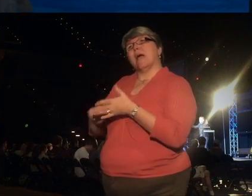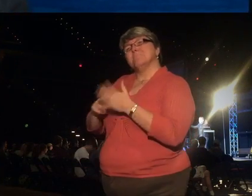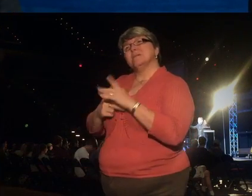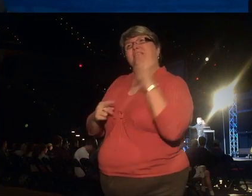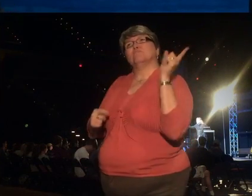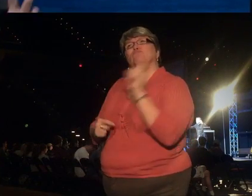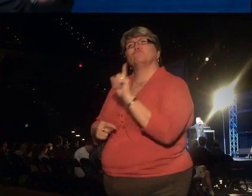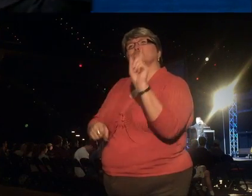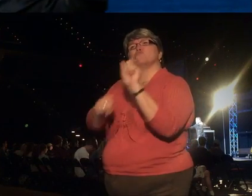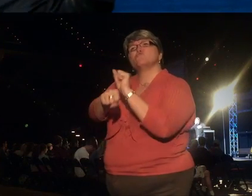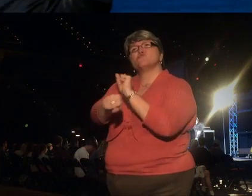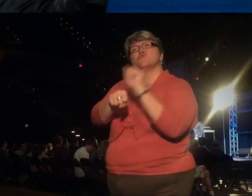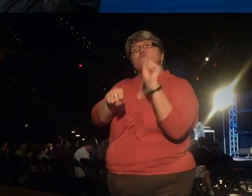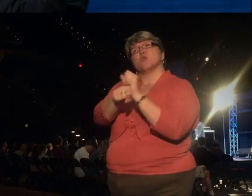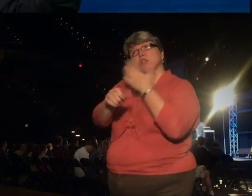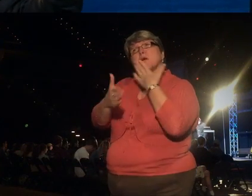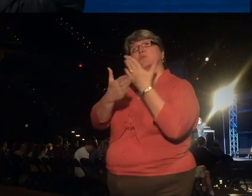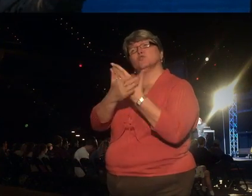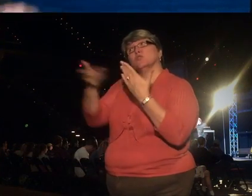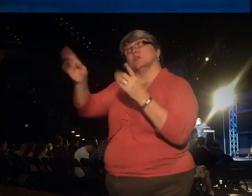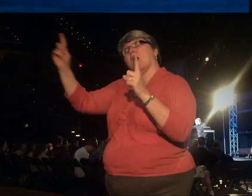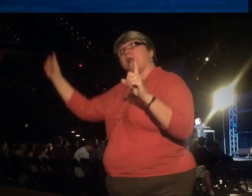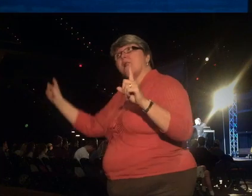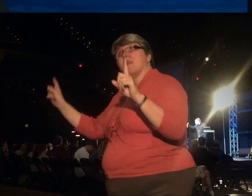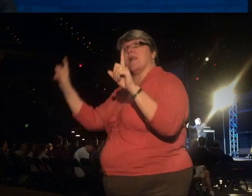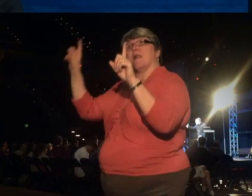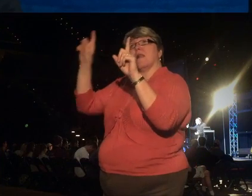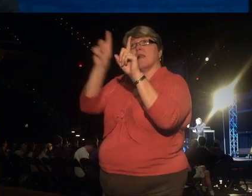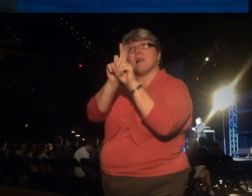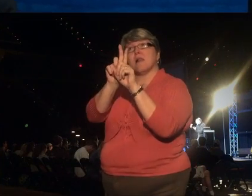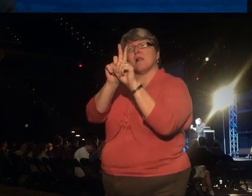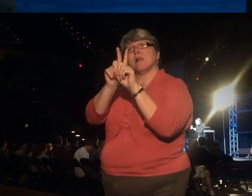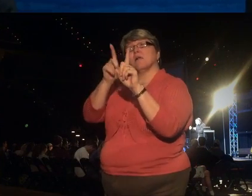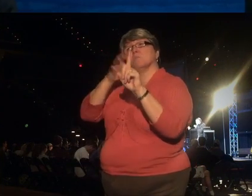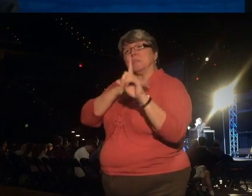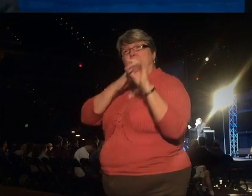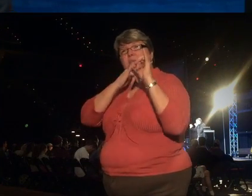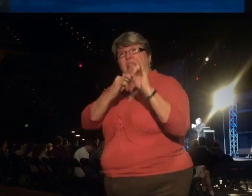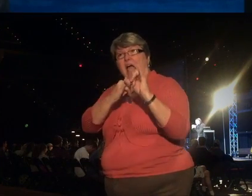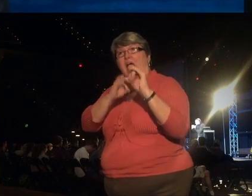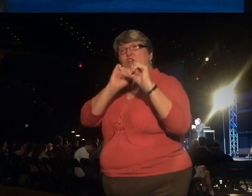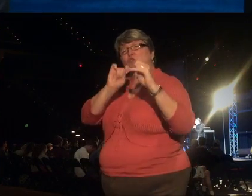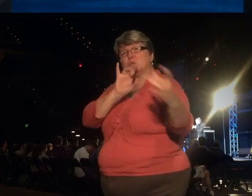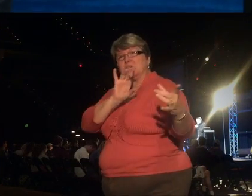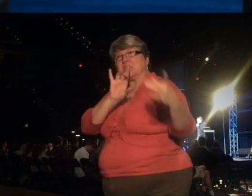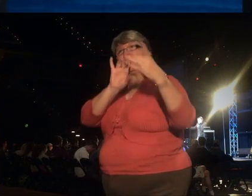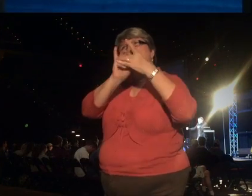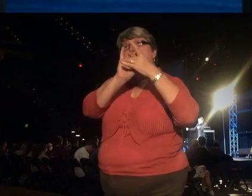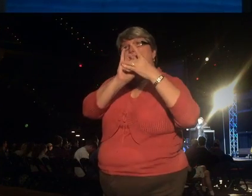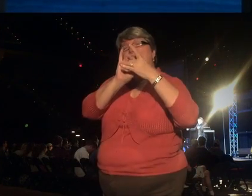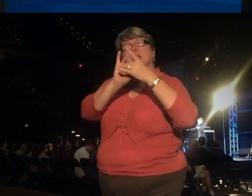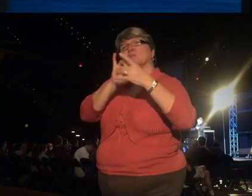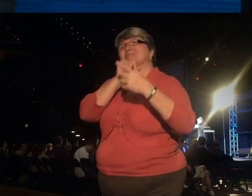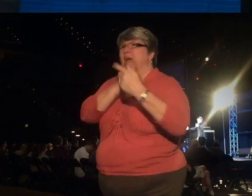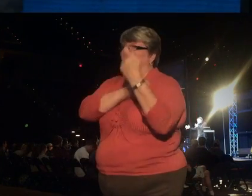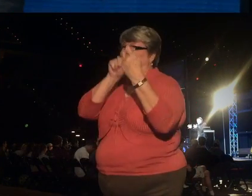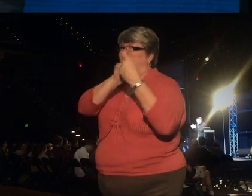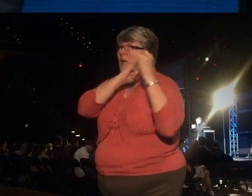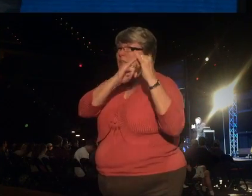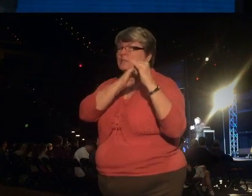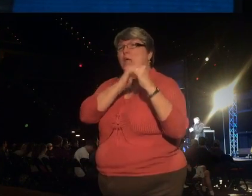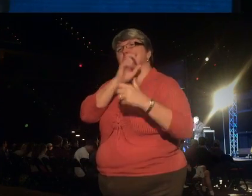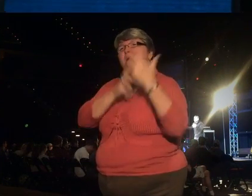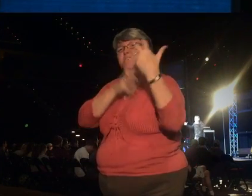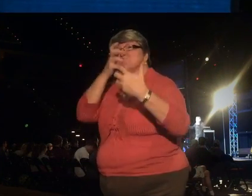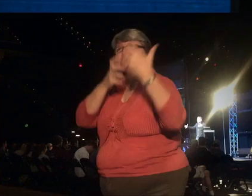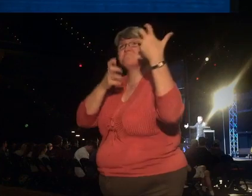about a work that was good, and God brought along someone who was like him, who could connect with him, that wasn't identical to him, but complemented